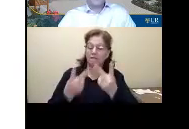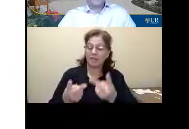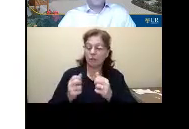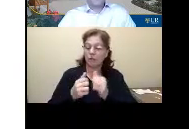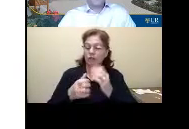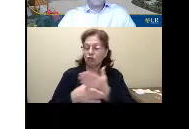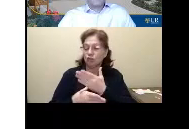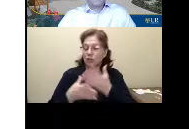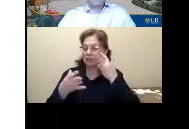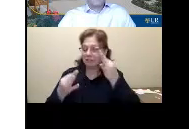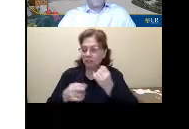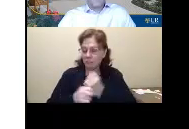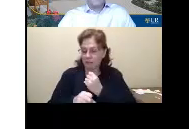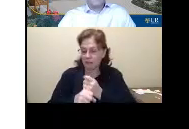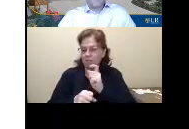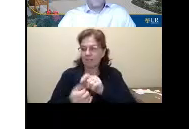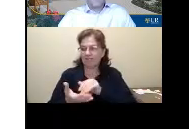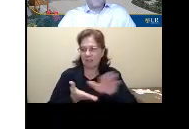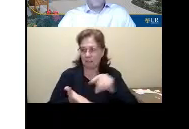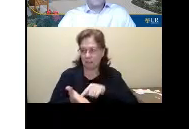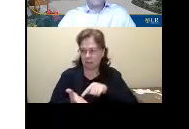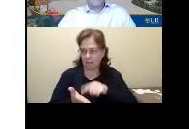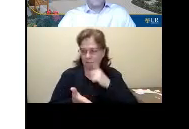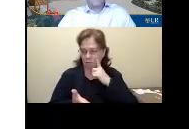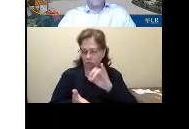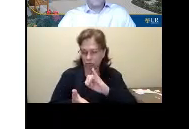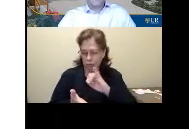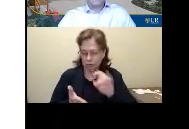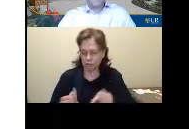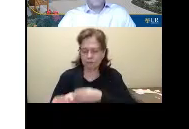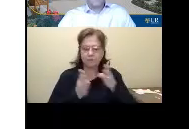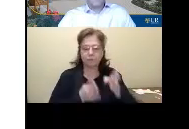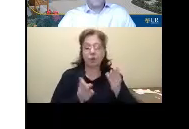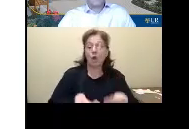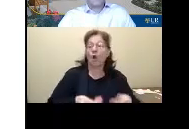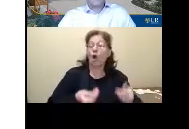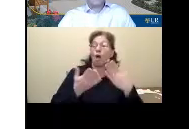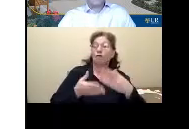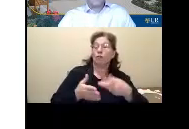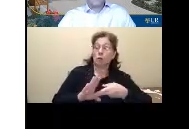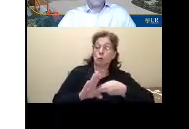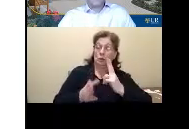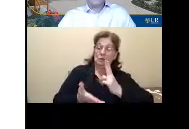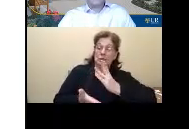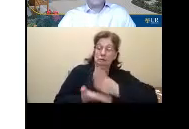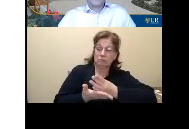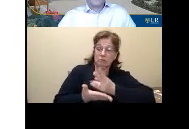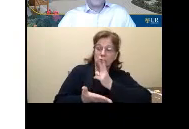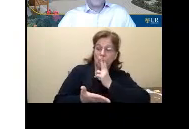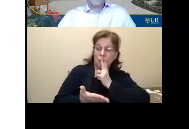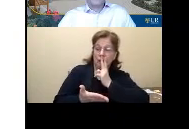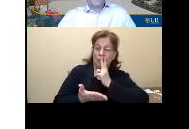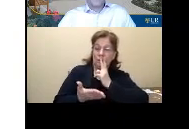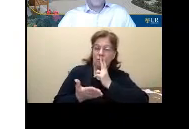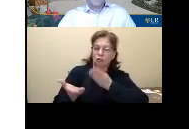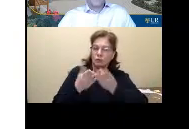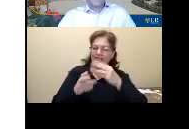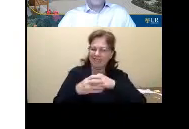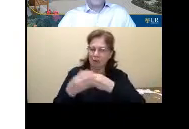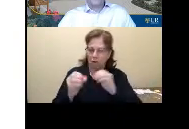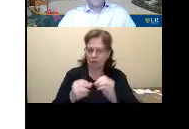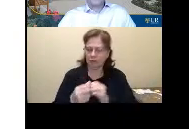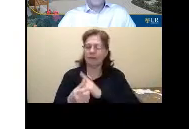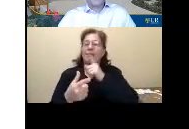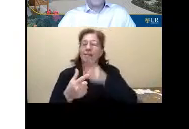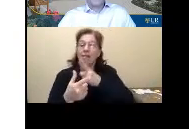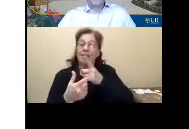it, offer smoking cessation services in their office, and place an order, and